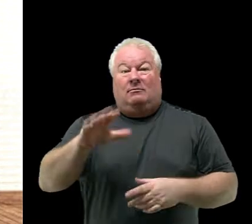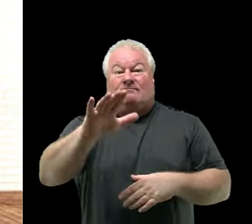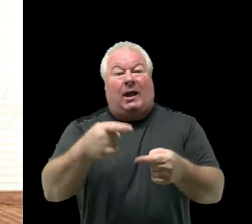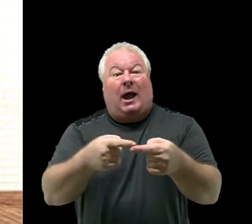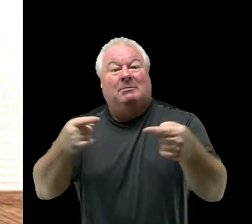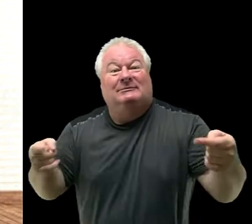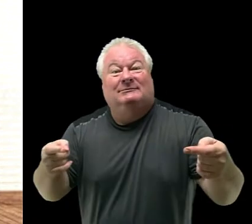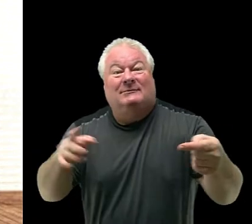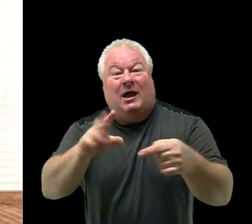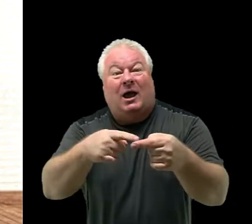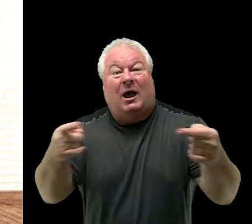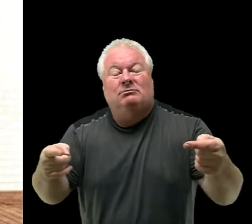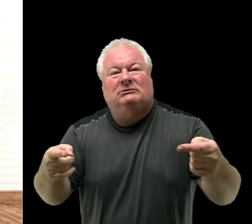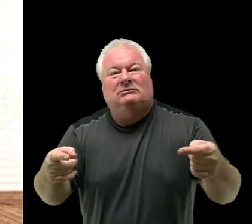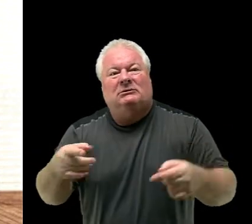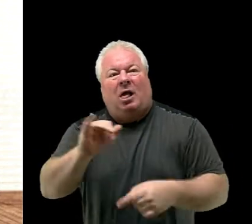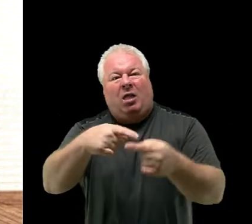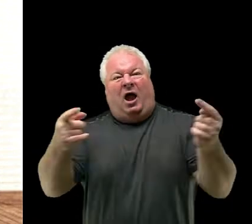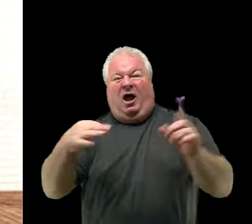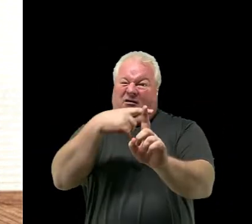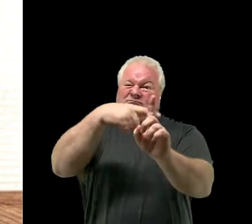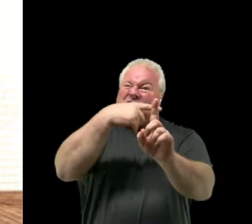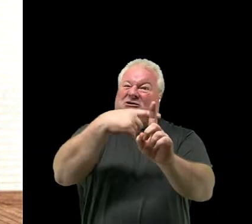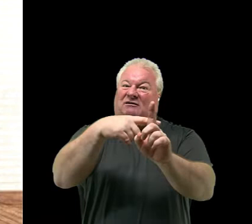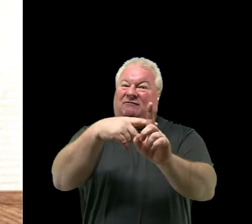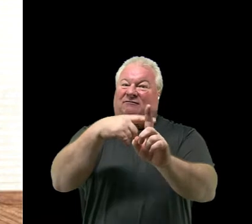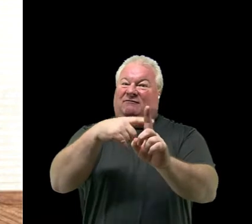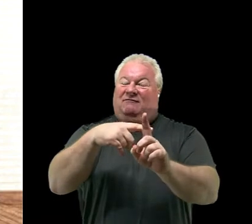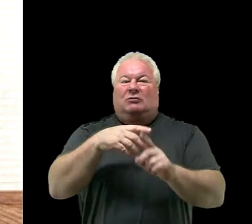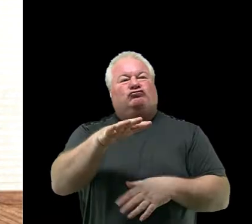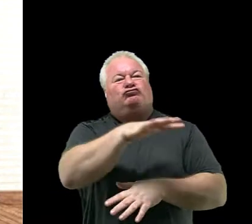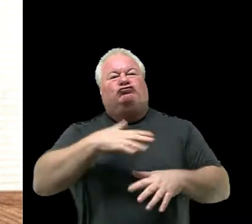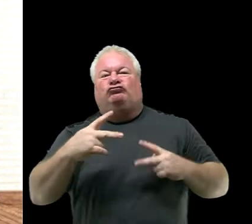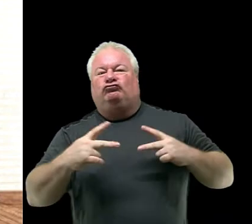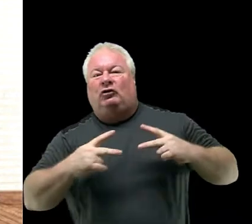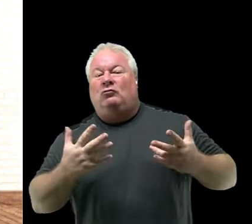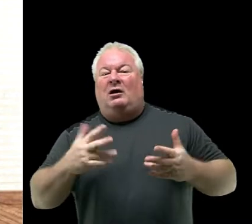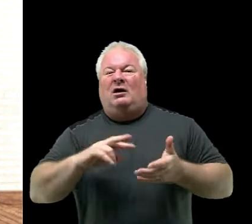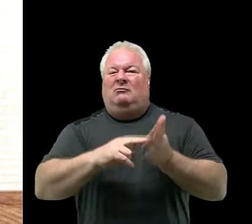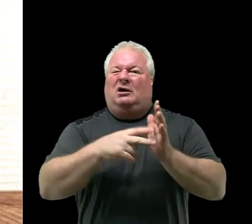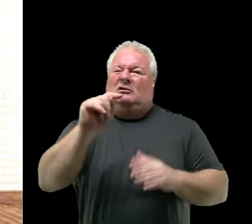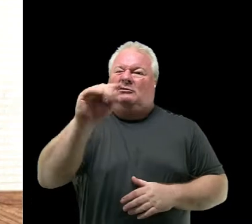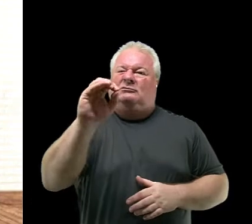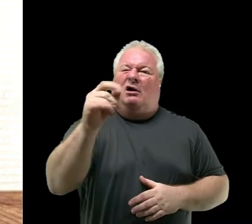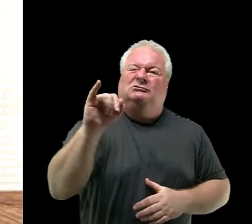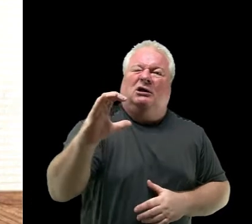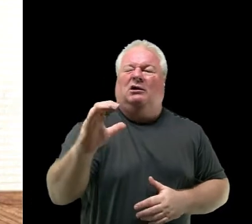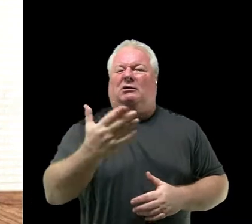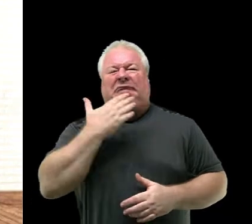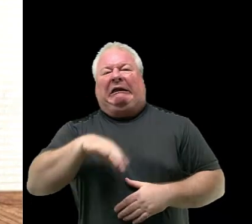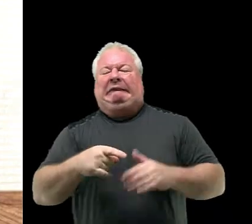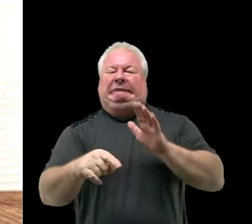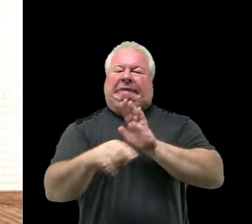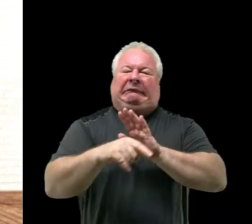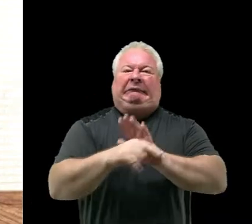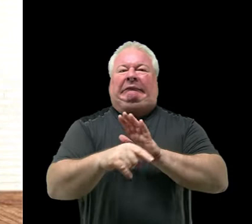an antonym is the opposite of a positive environment, which is a toxic or